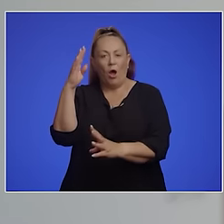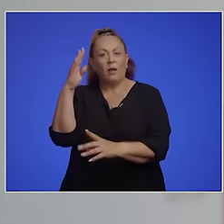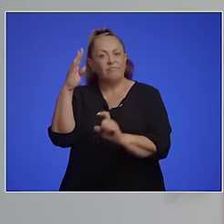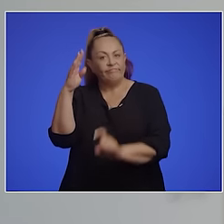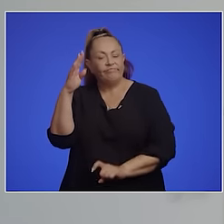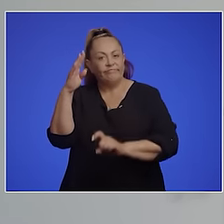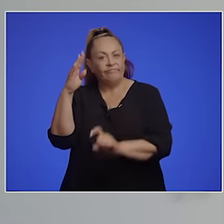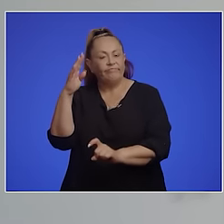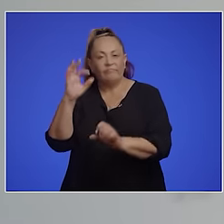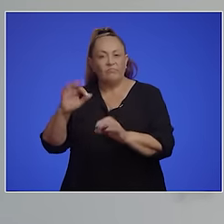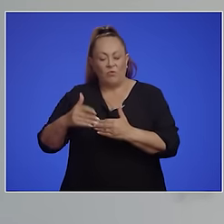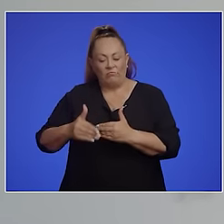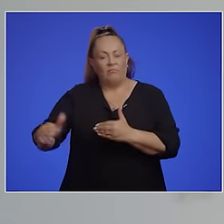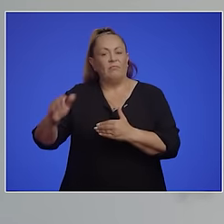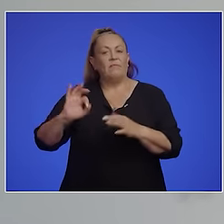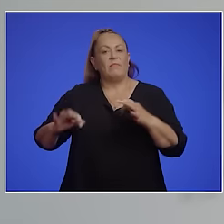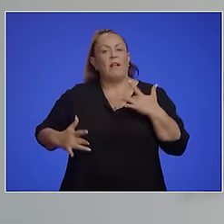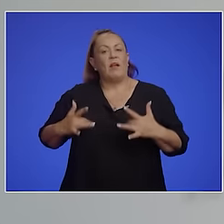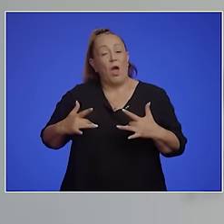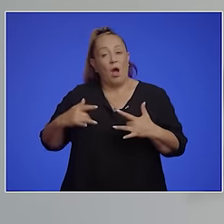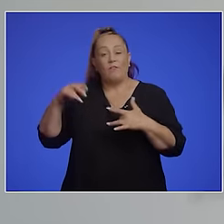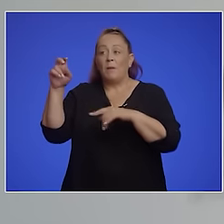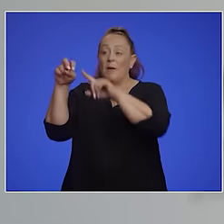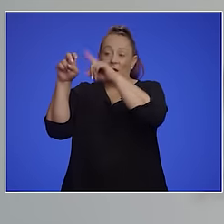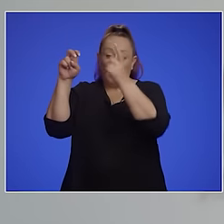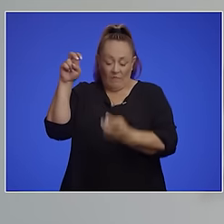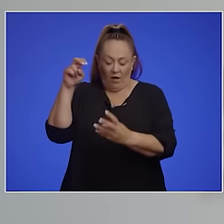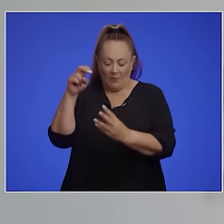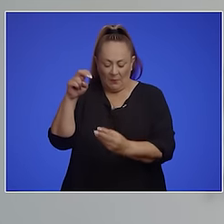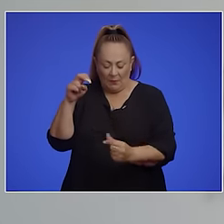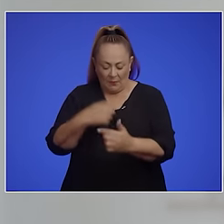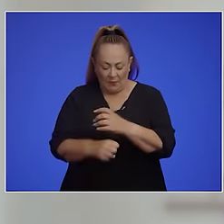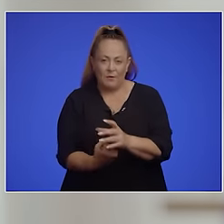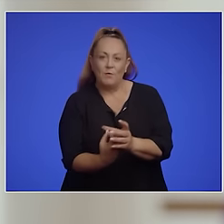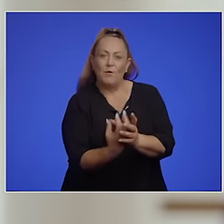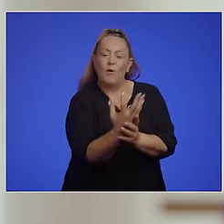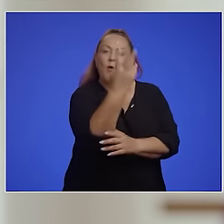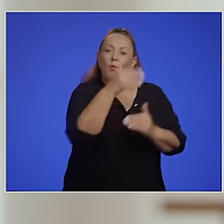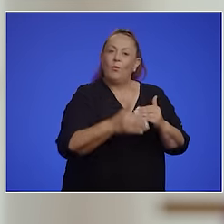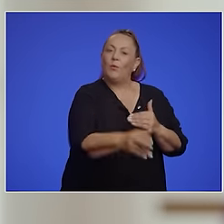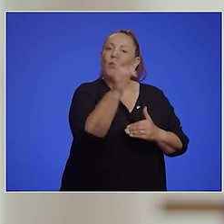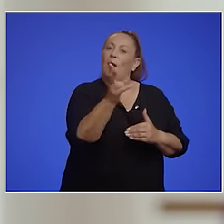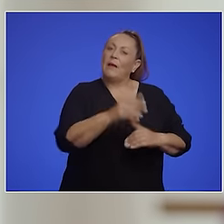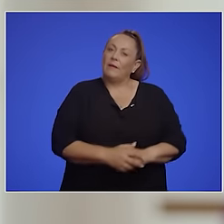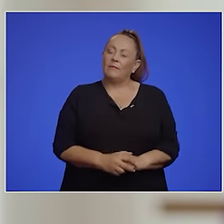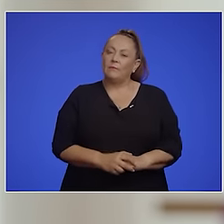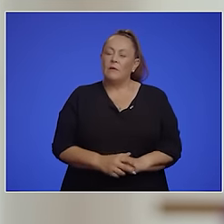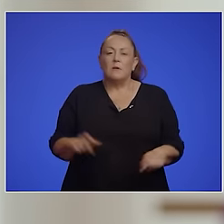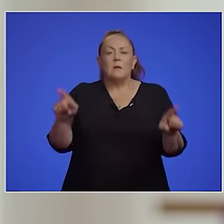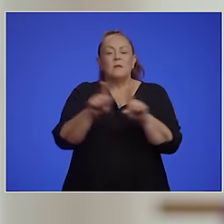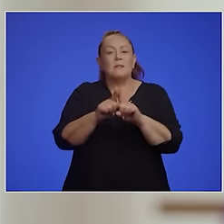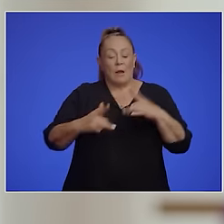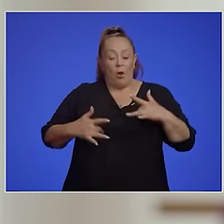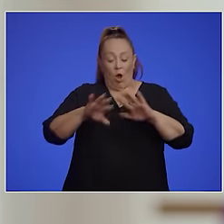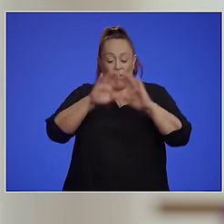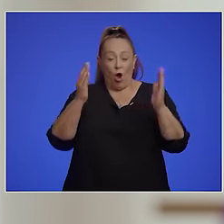only a single grain. But if it dies, it yields a rich harvest. Anyone who loves his life loses